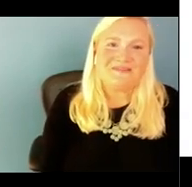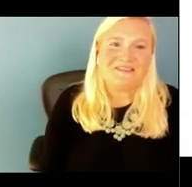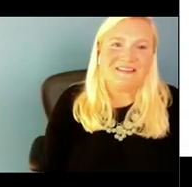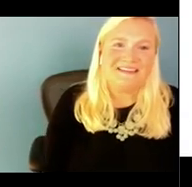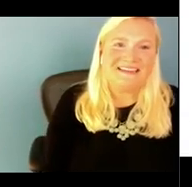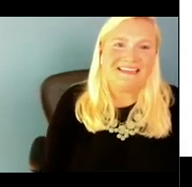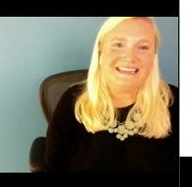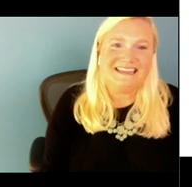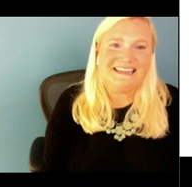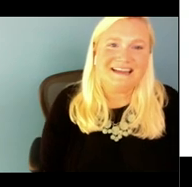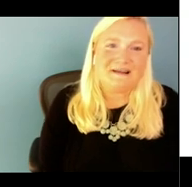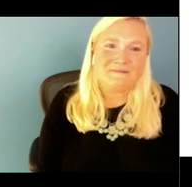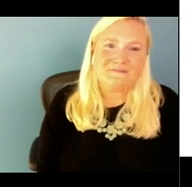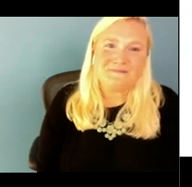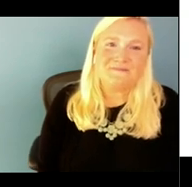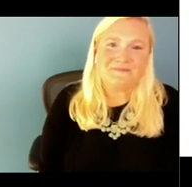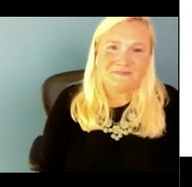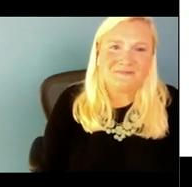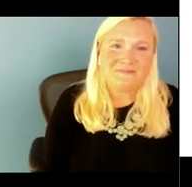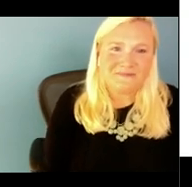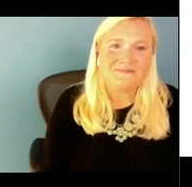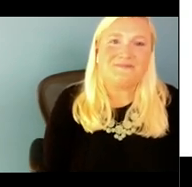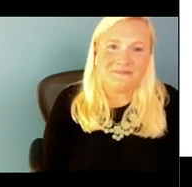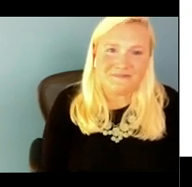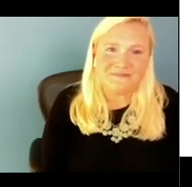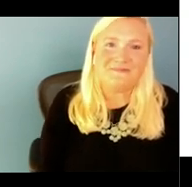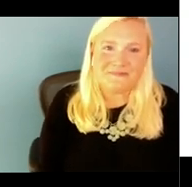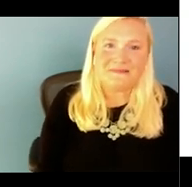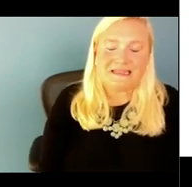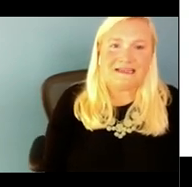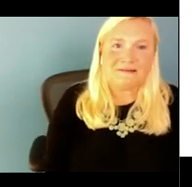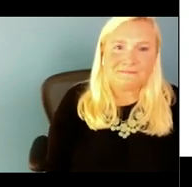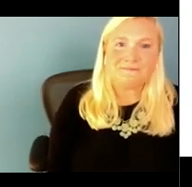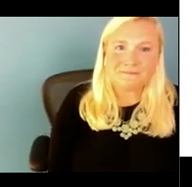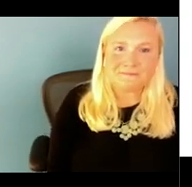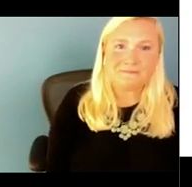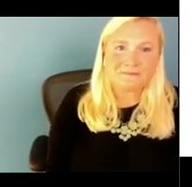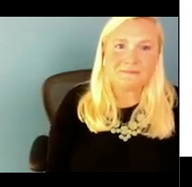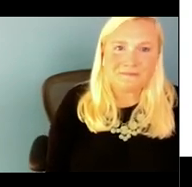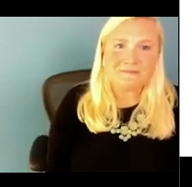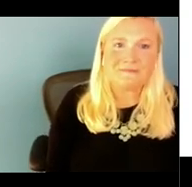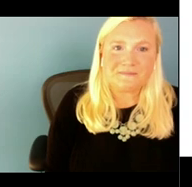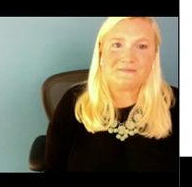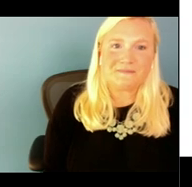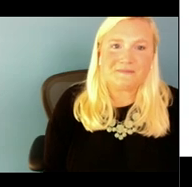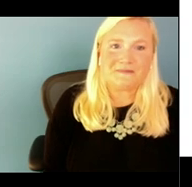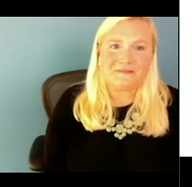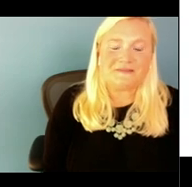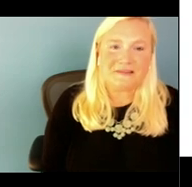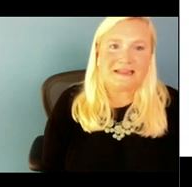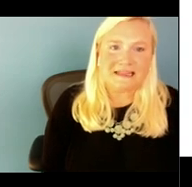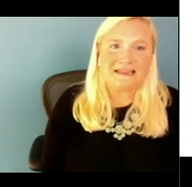Excellent. I think just, again, taking the pressure off of the SLP. And those are the sessions when you're able to do that, where you